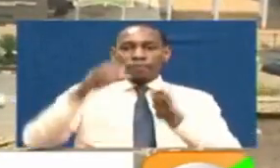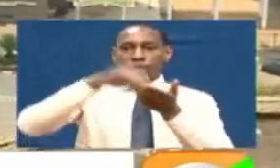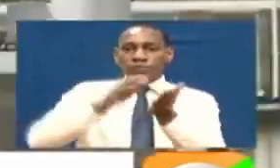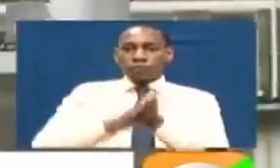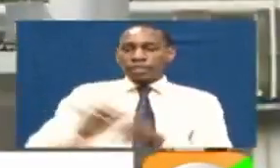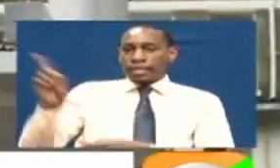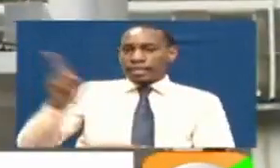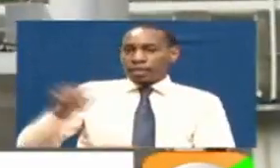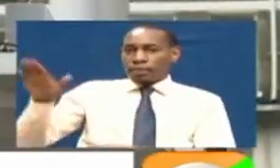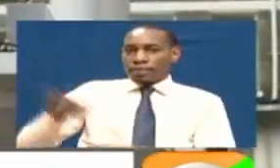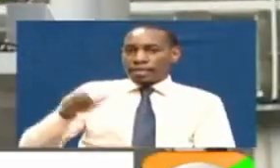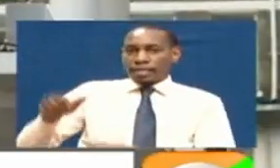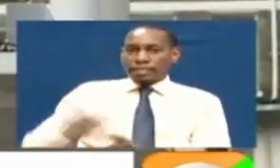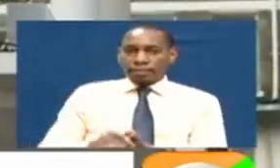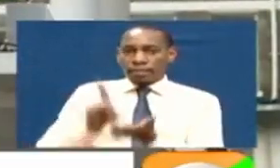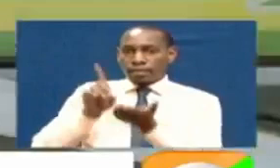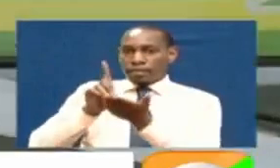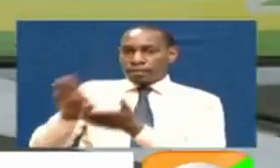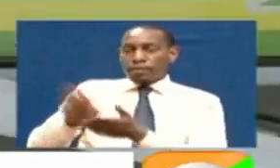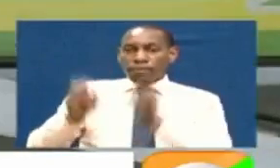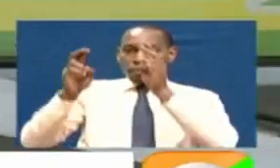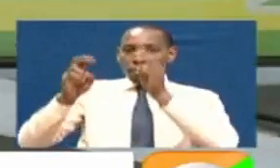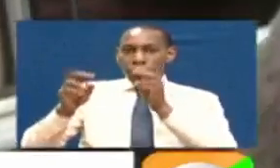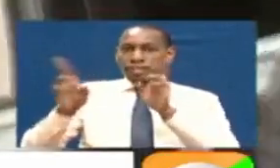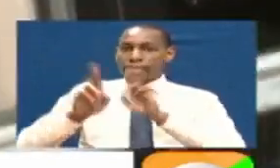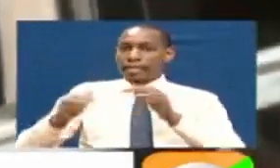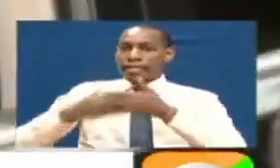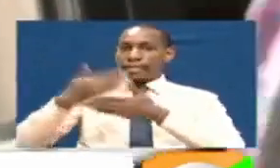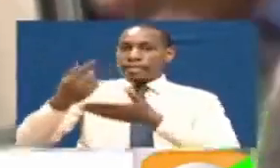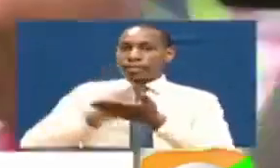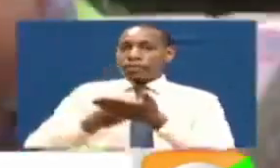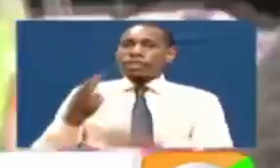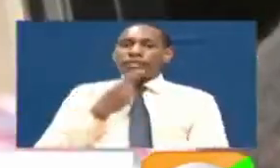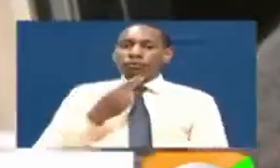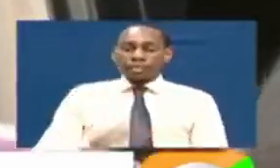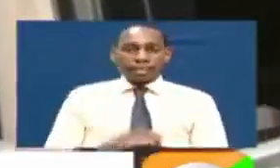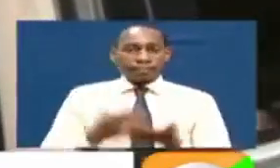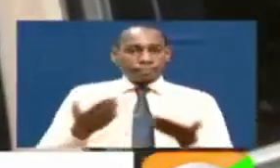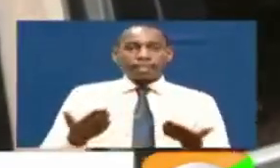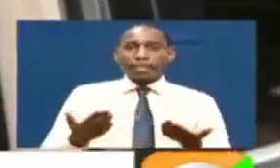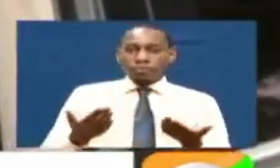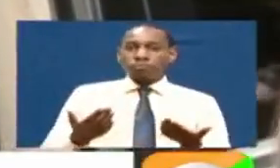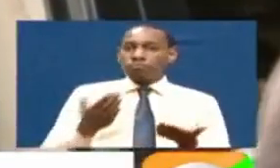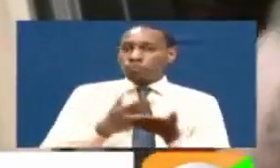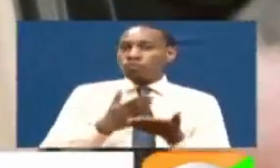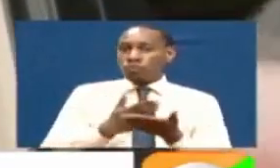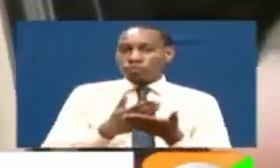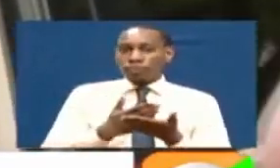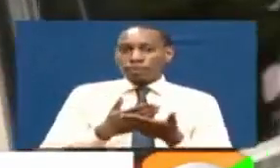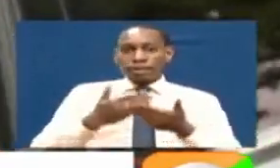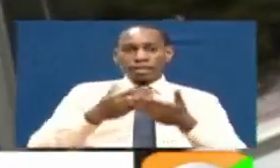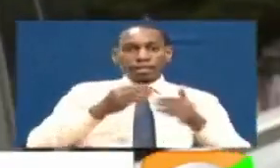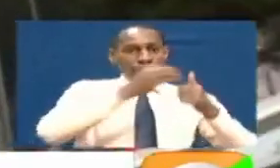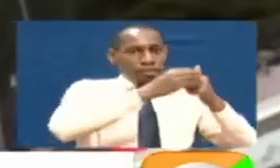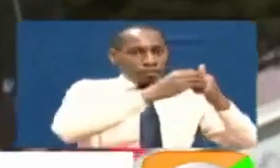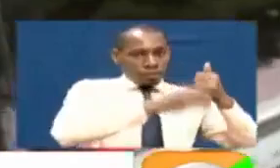Assembly impeachment motion due Tuesday next week. As he hurtles downwards from his lofty perch, the bell